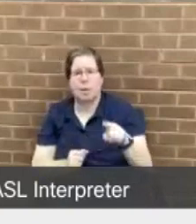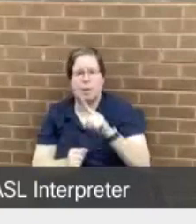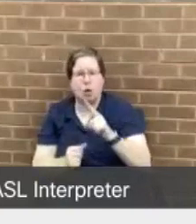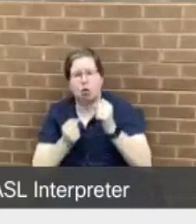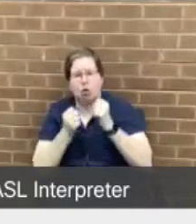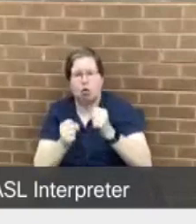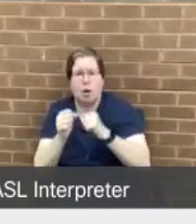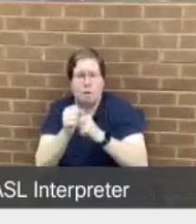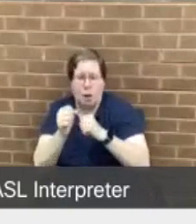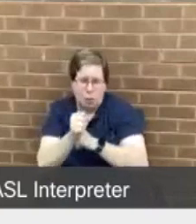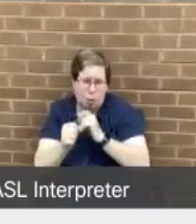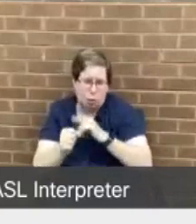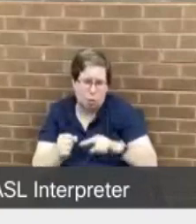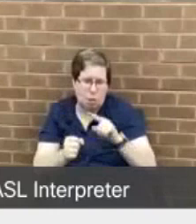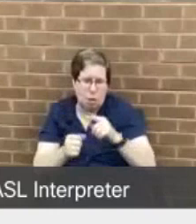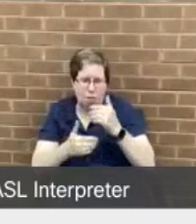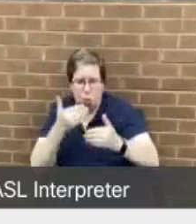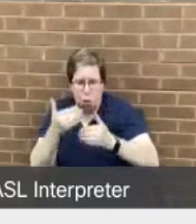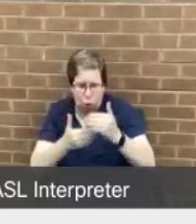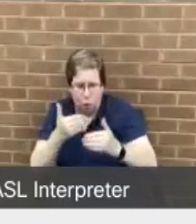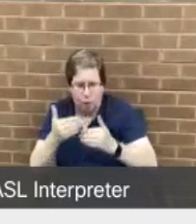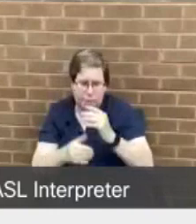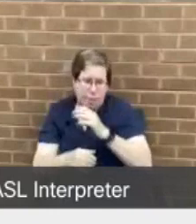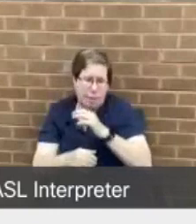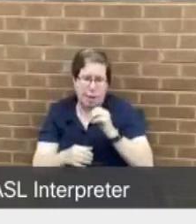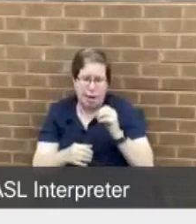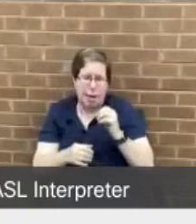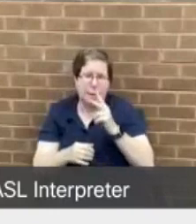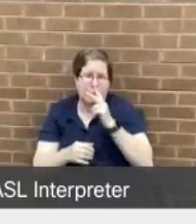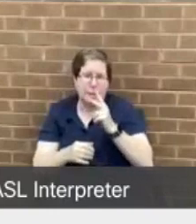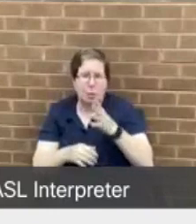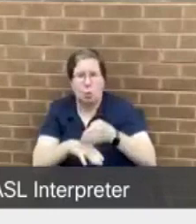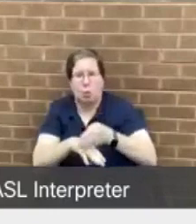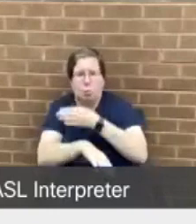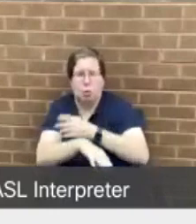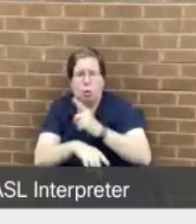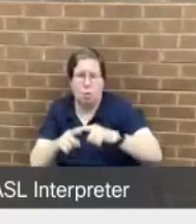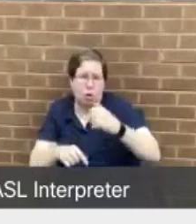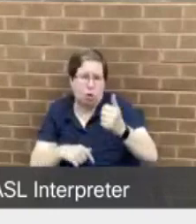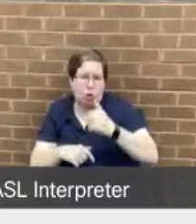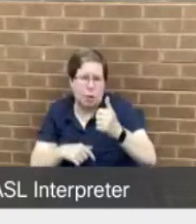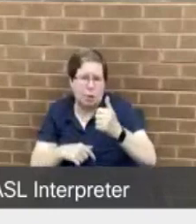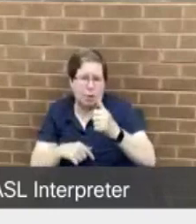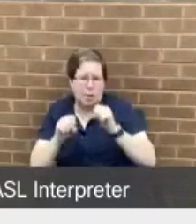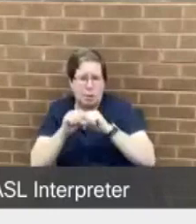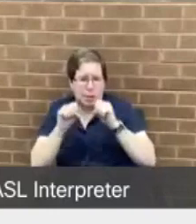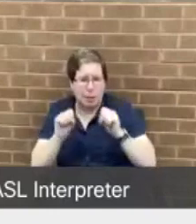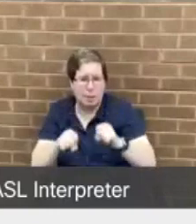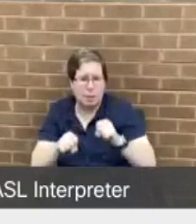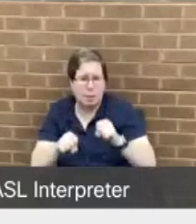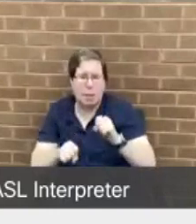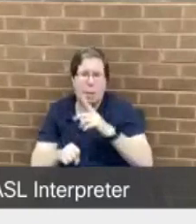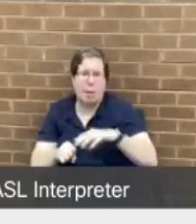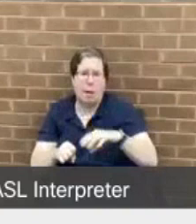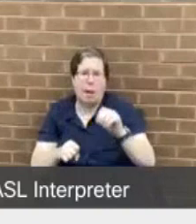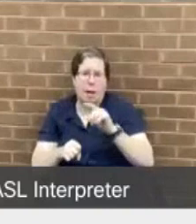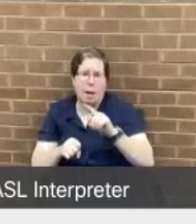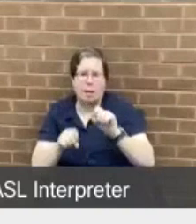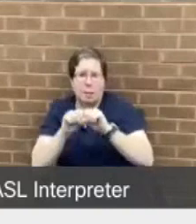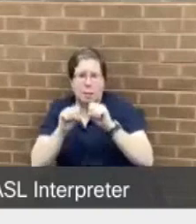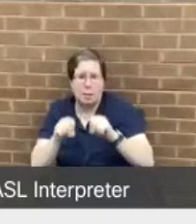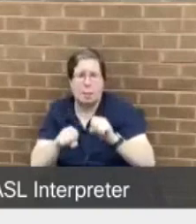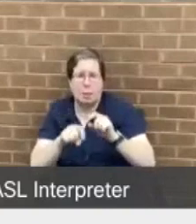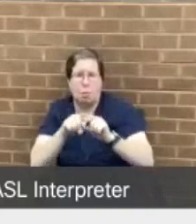foundation of progress MTA has established to improve the transit system and experience and system reliability for our